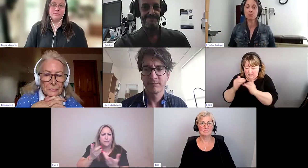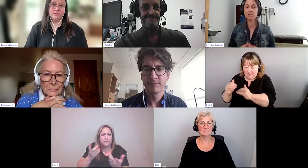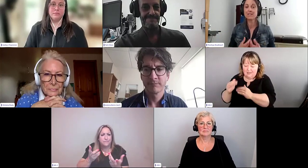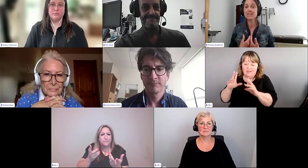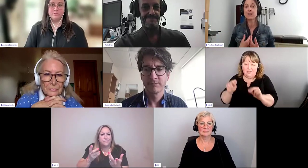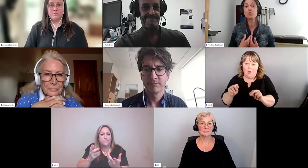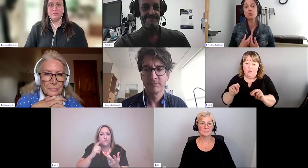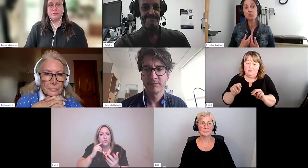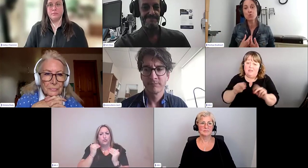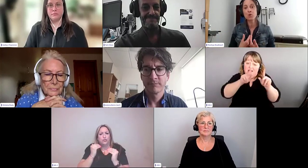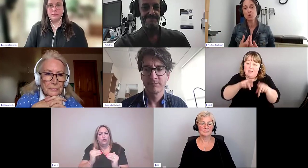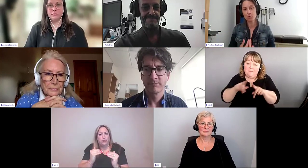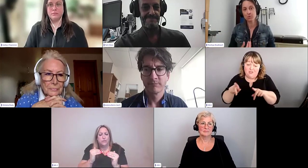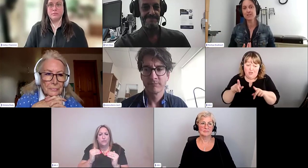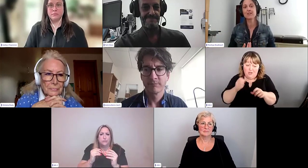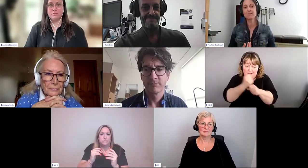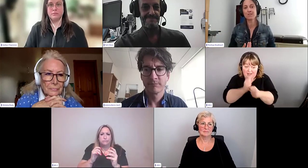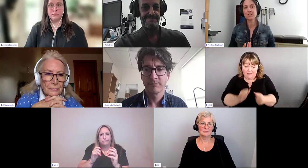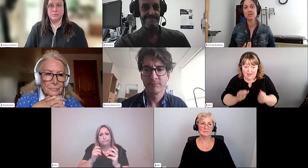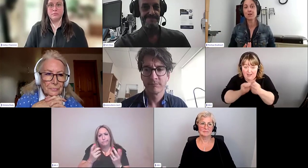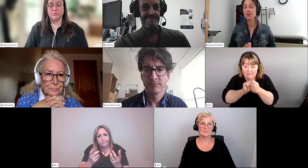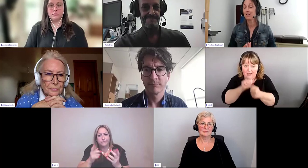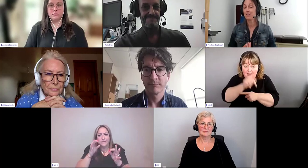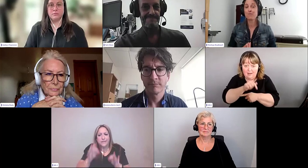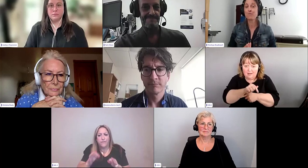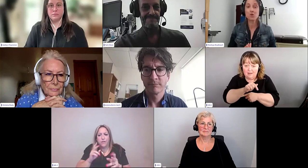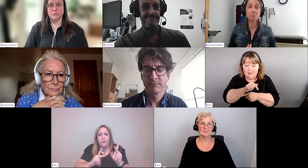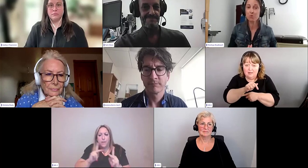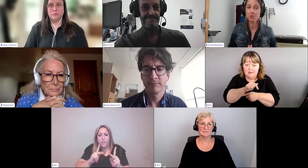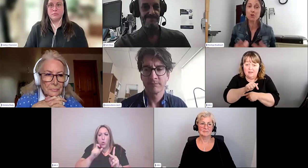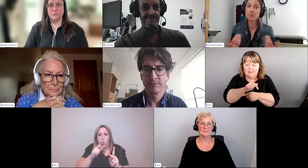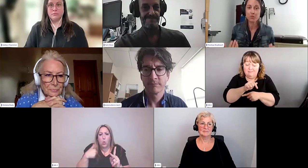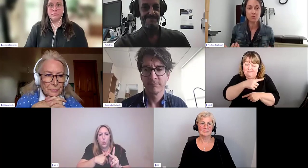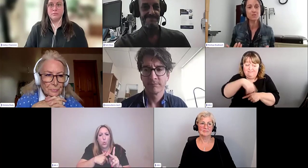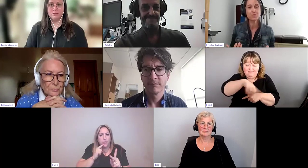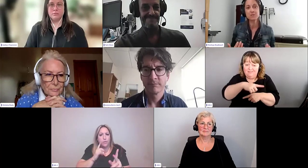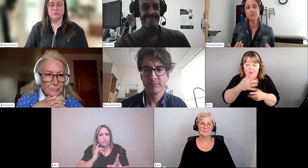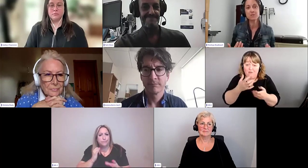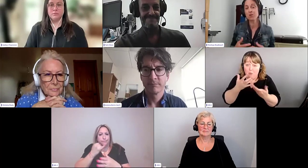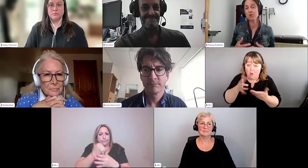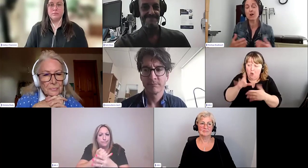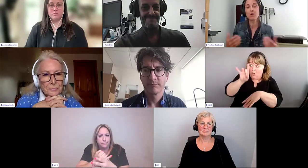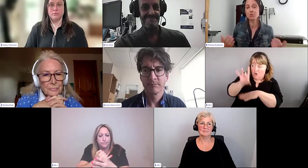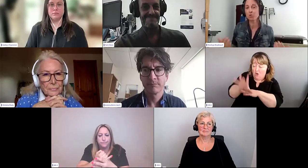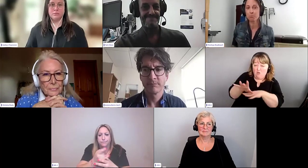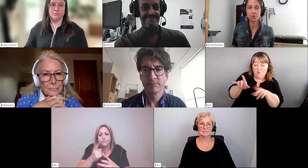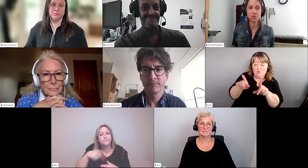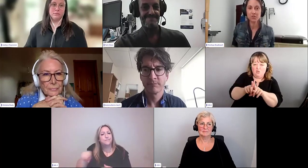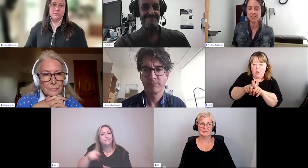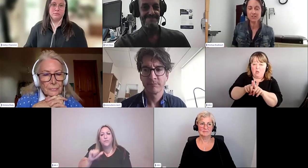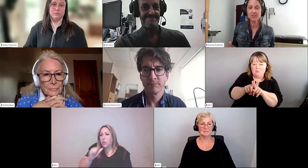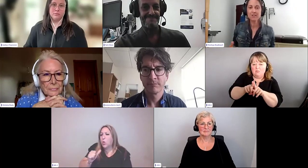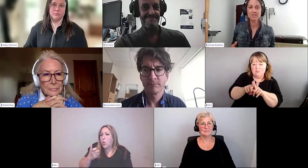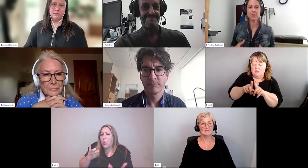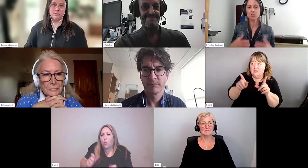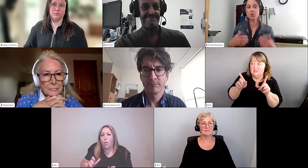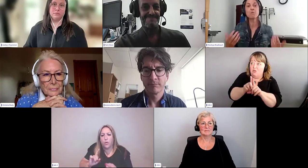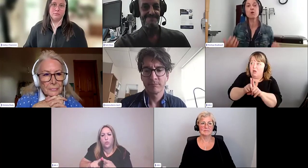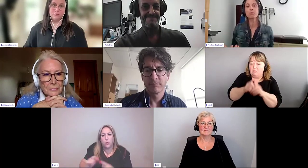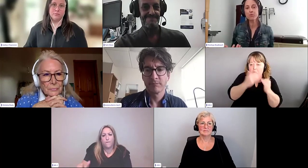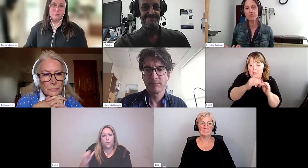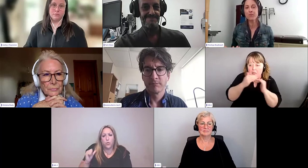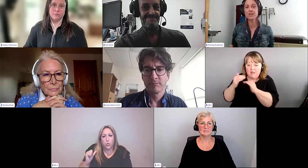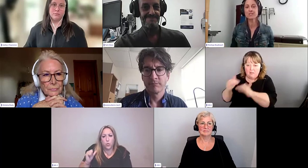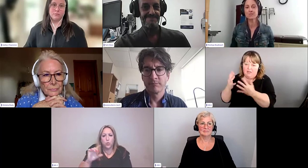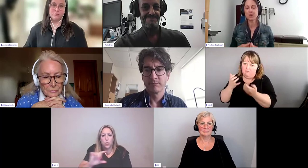such restrictive molds, and definitely the people with whom we are intervening don't want to refuse